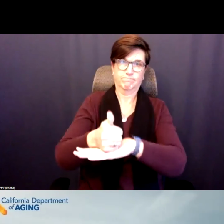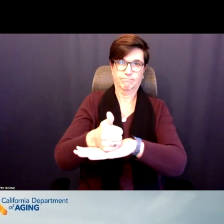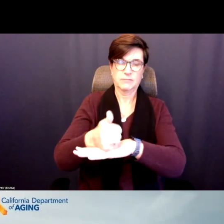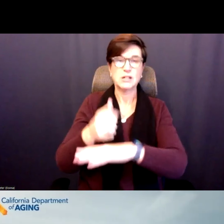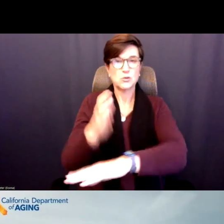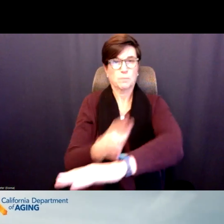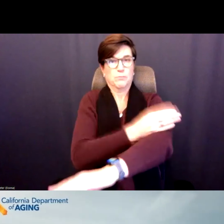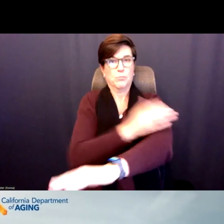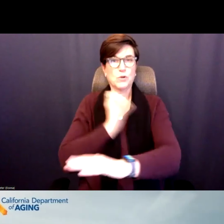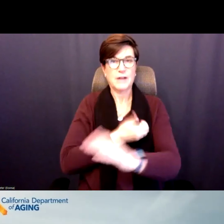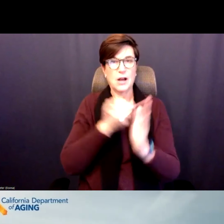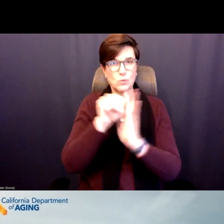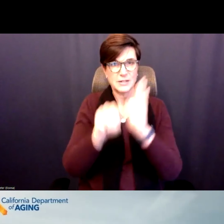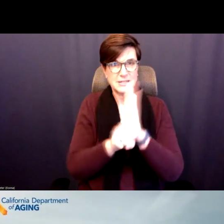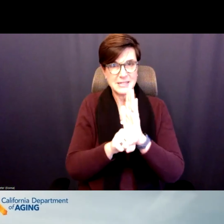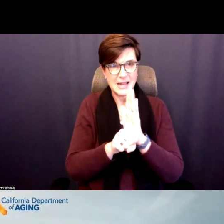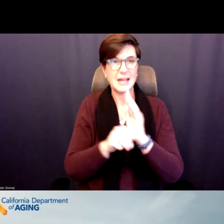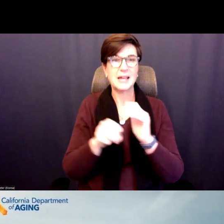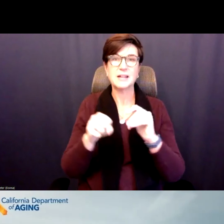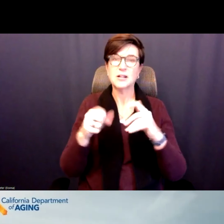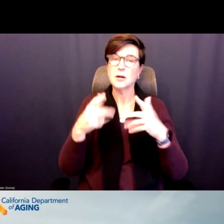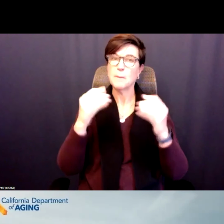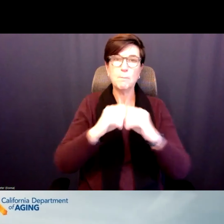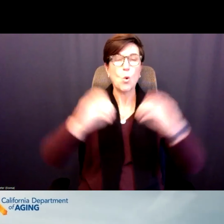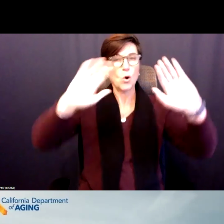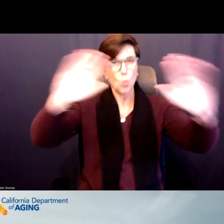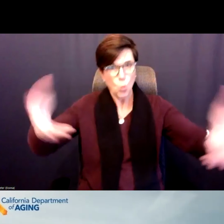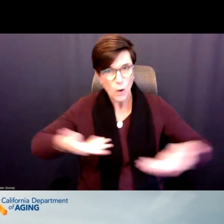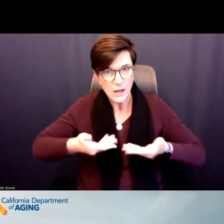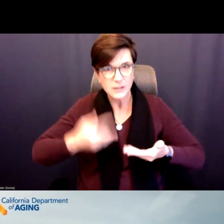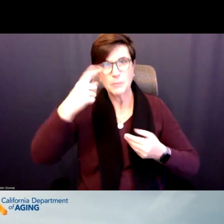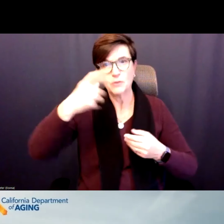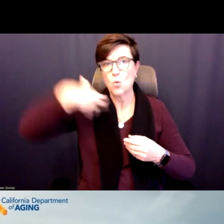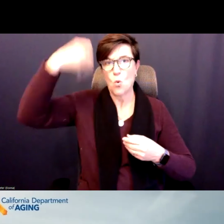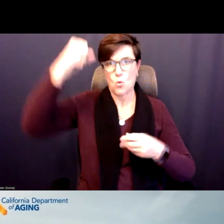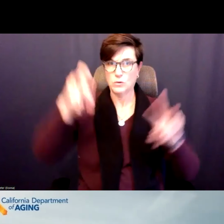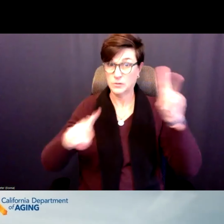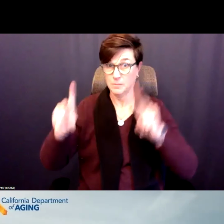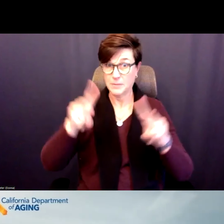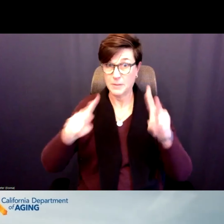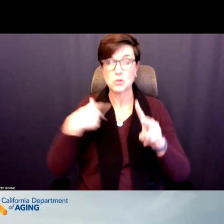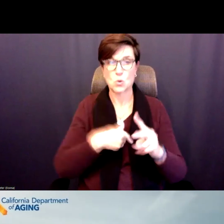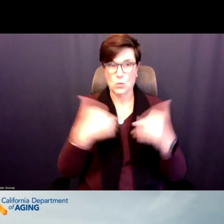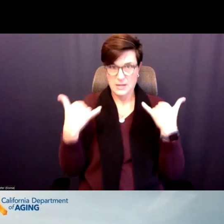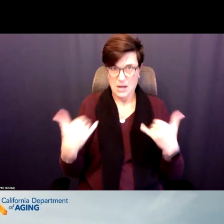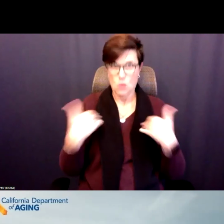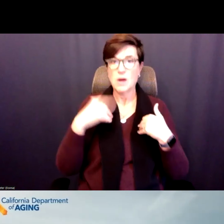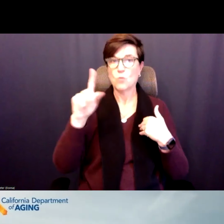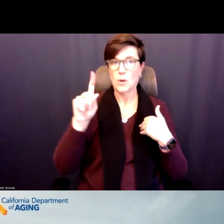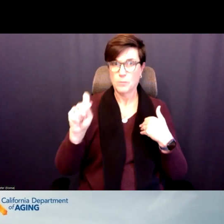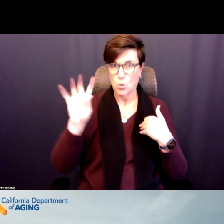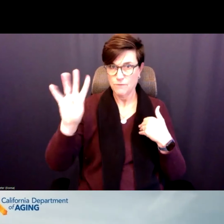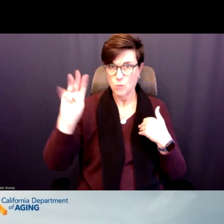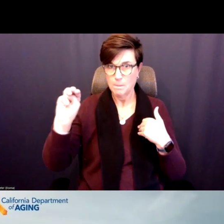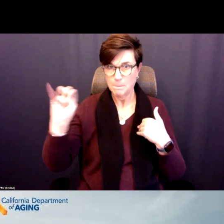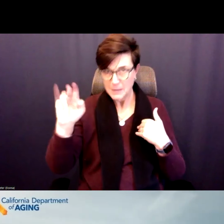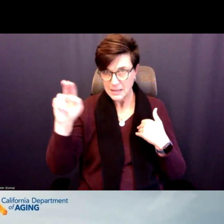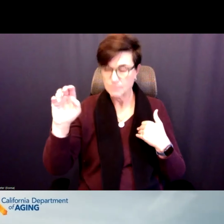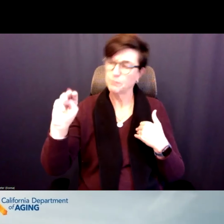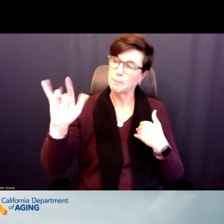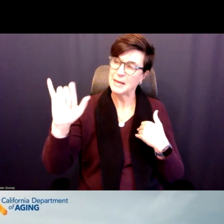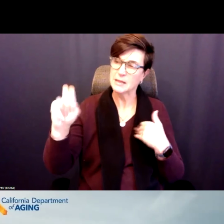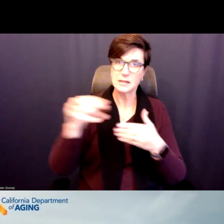given, and we're so grateful for it, $4.5 million to launch a grant program to support local planning, to sort of replicate